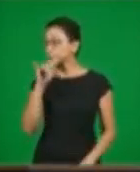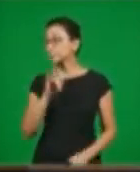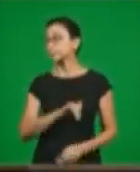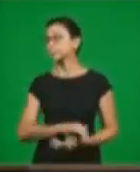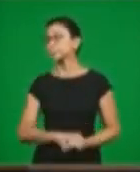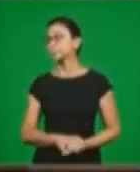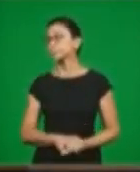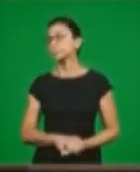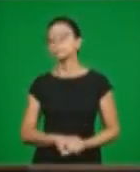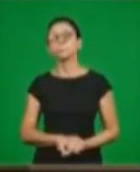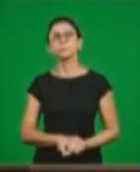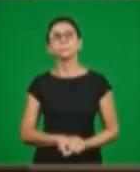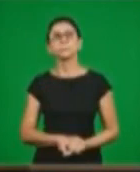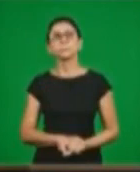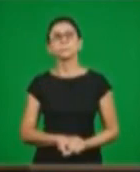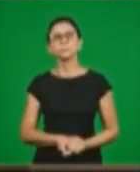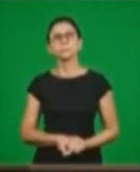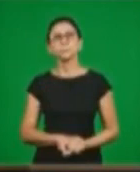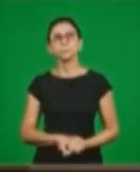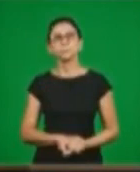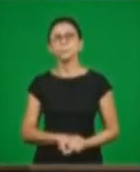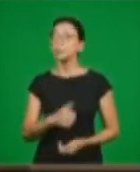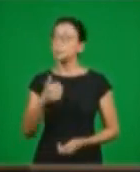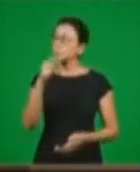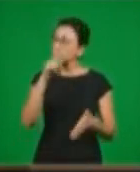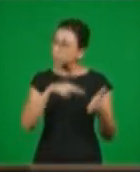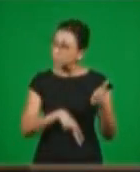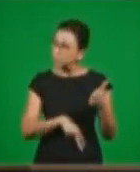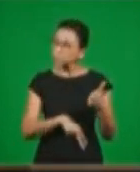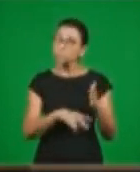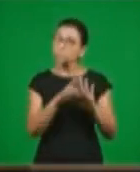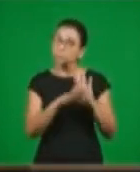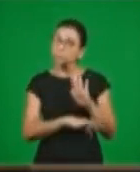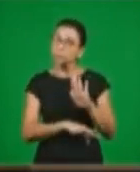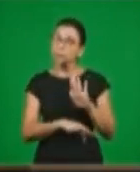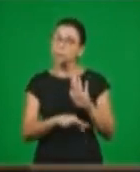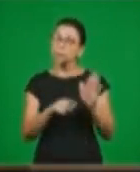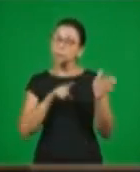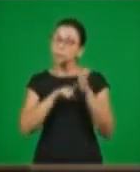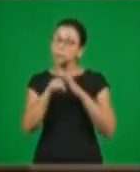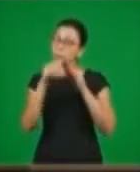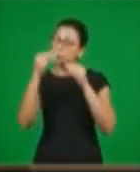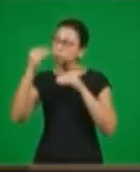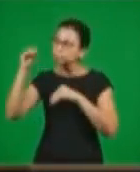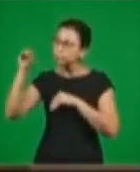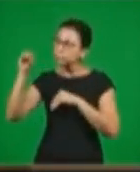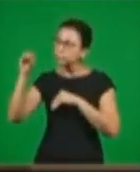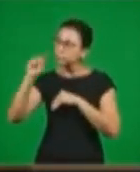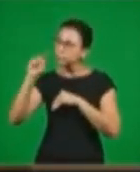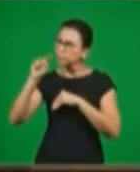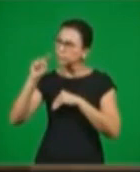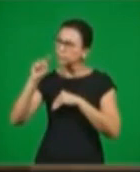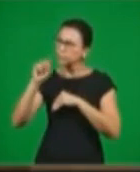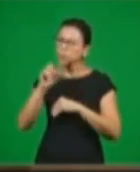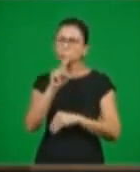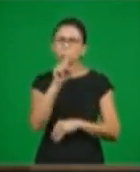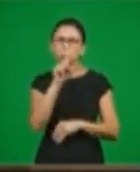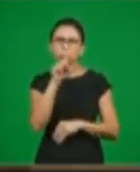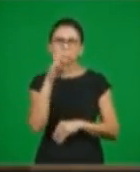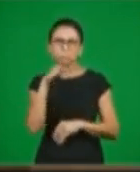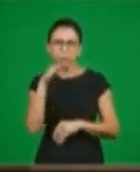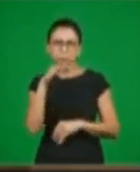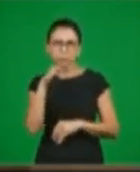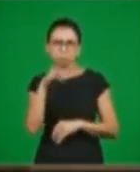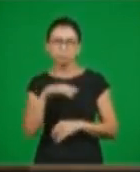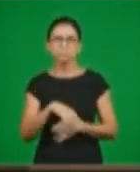told them to read. Primeiro they're gonna read. And this question you can leave it. No. Wait up.